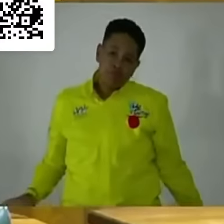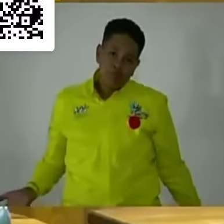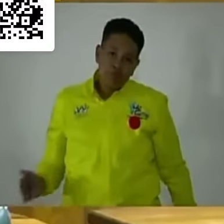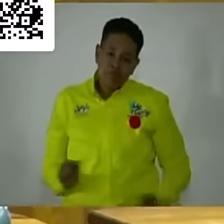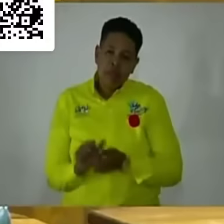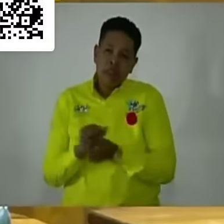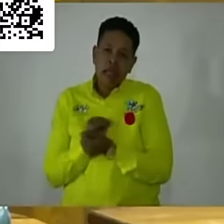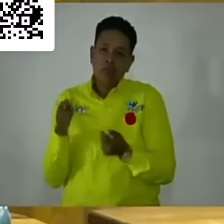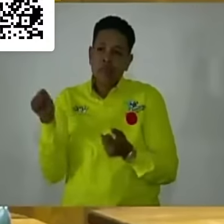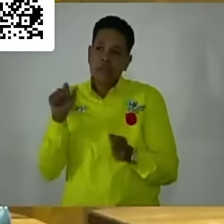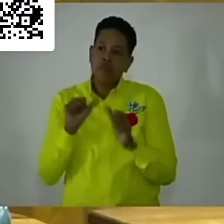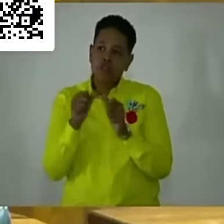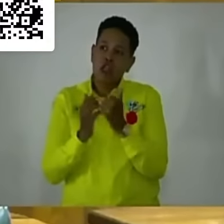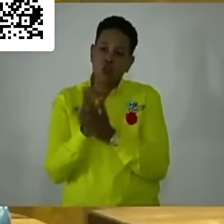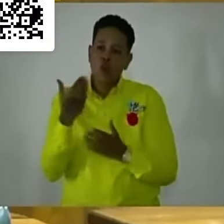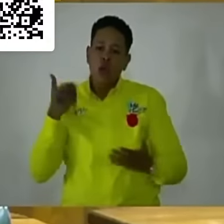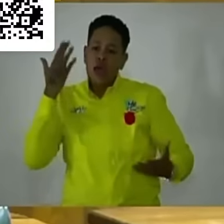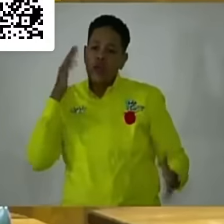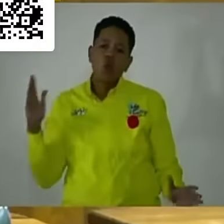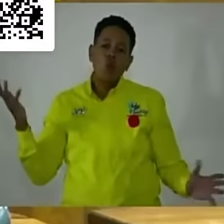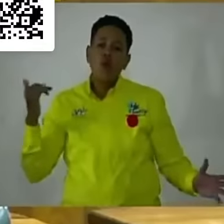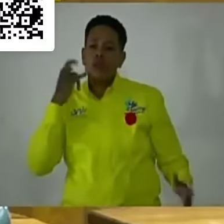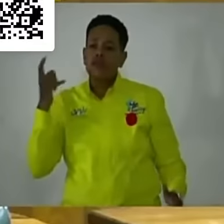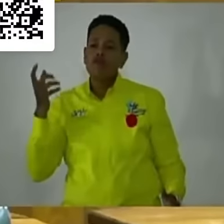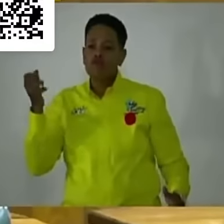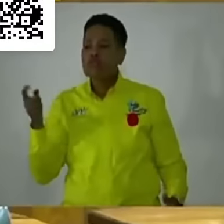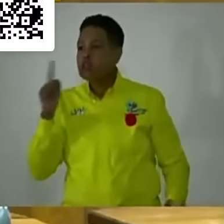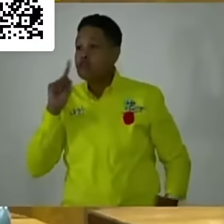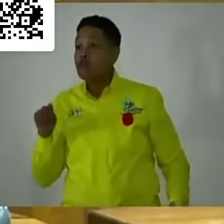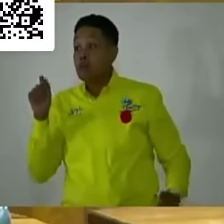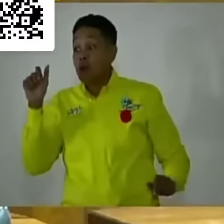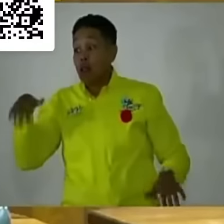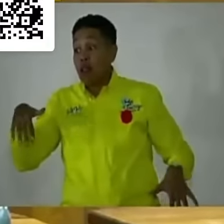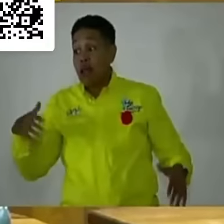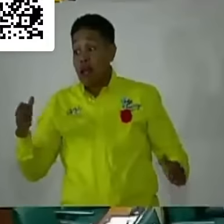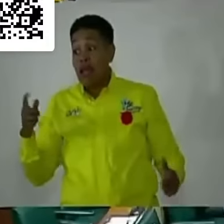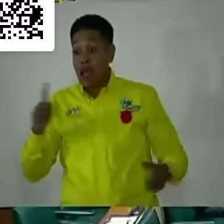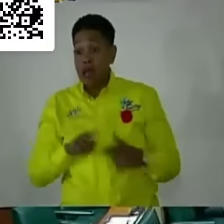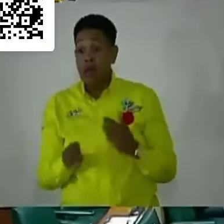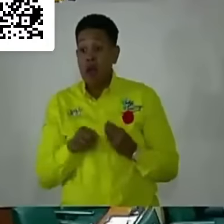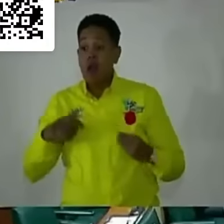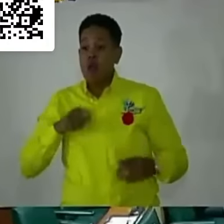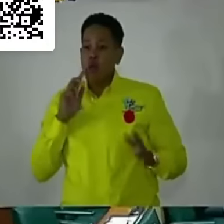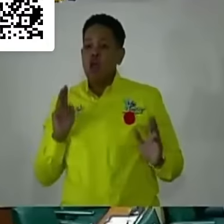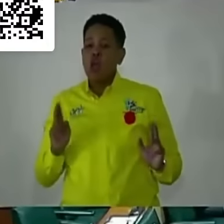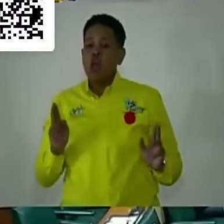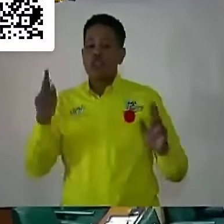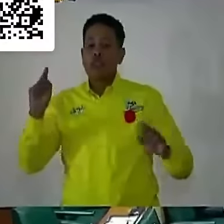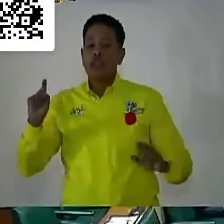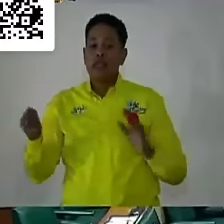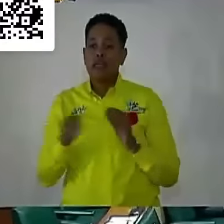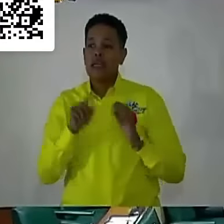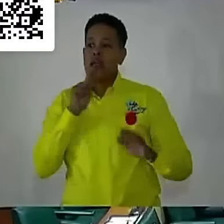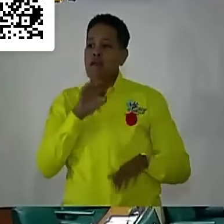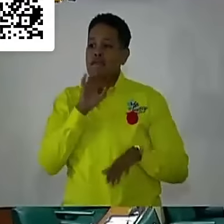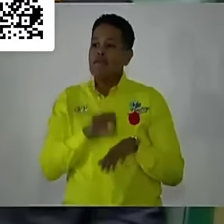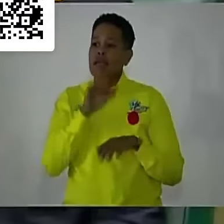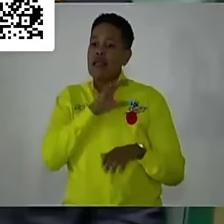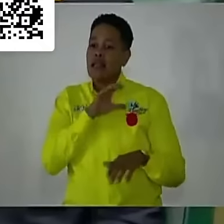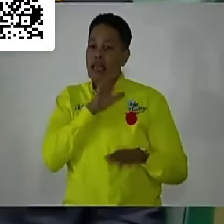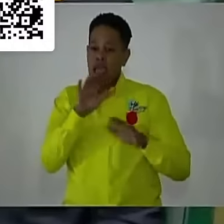damage that they've sustained. I don't know if you've received the reports yet, but we urgently need a field